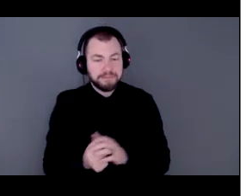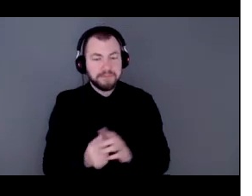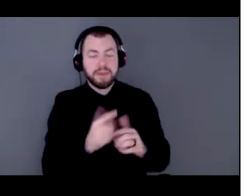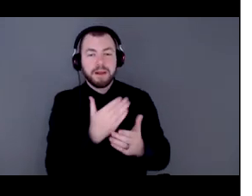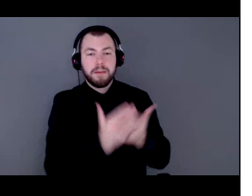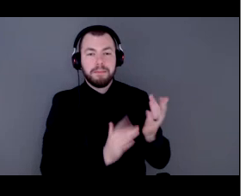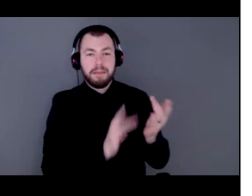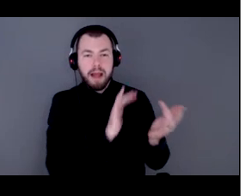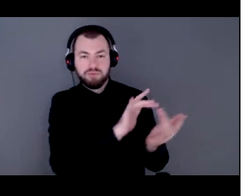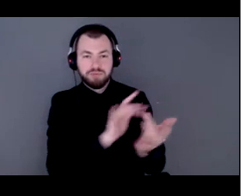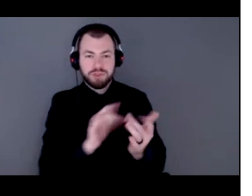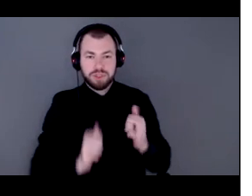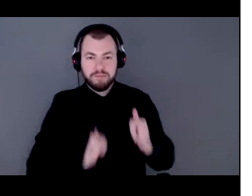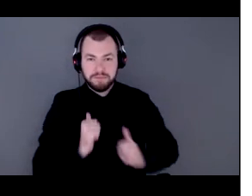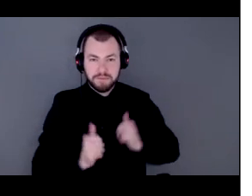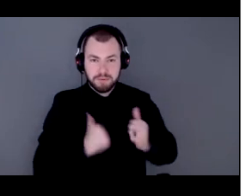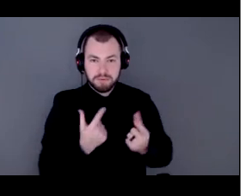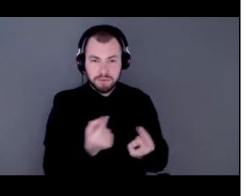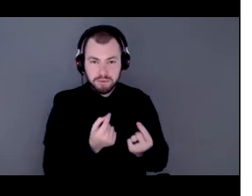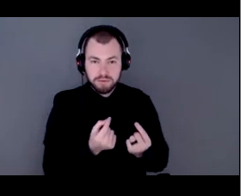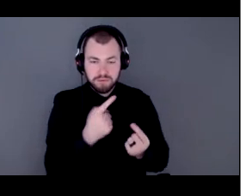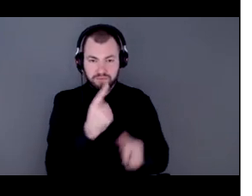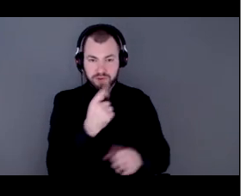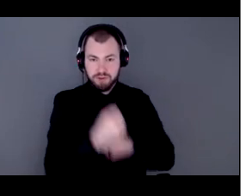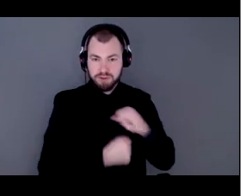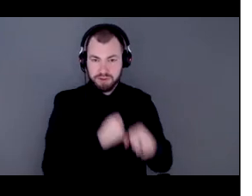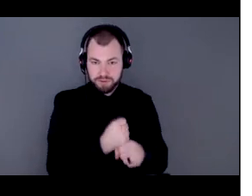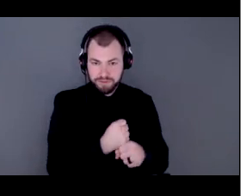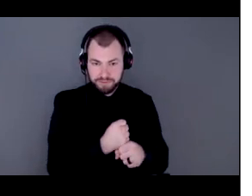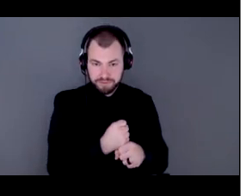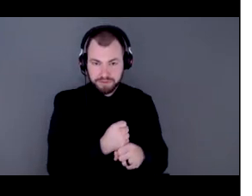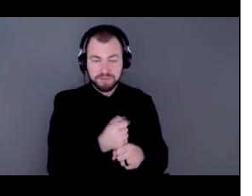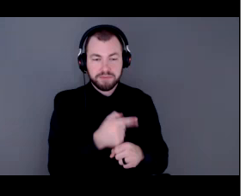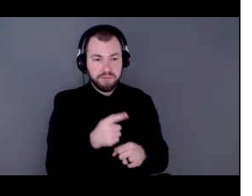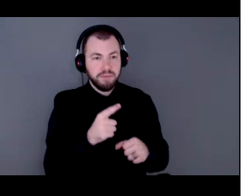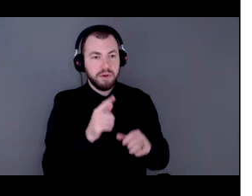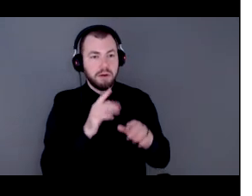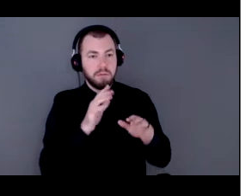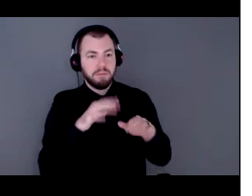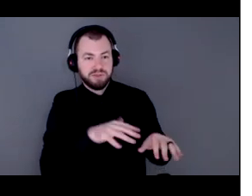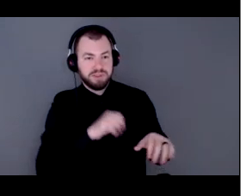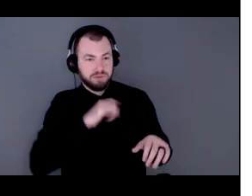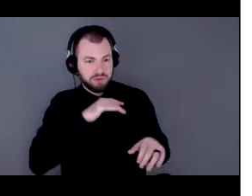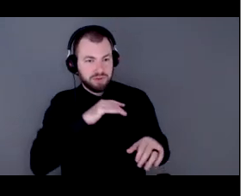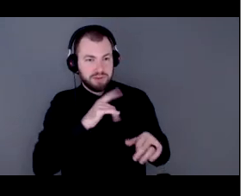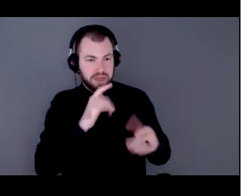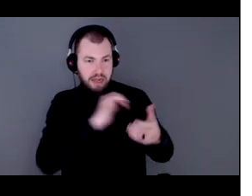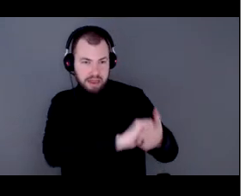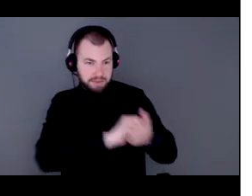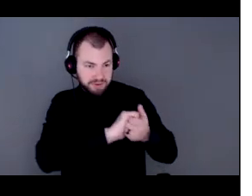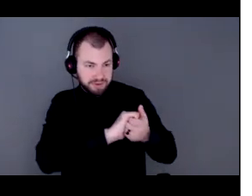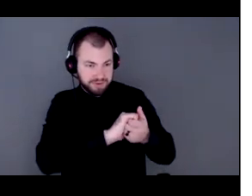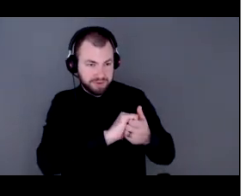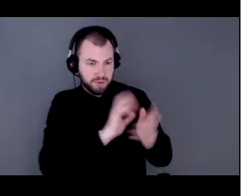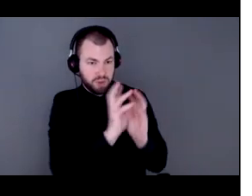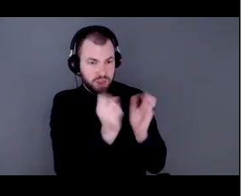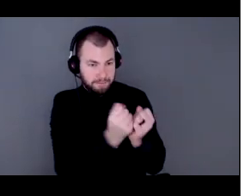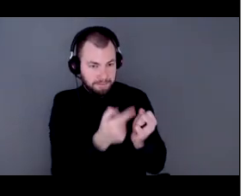efforts that we have done in this first year have been marine debris collaborator workshops. And so this brought together